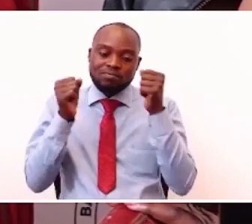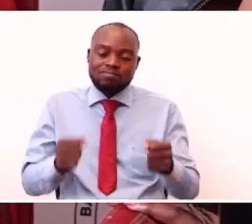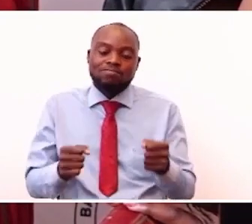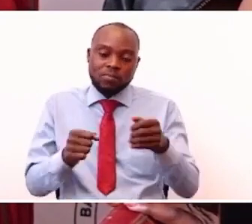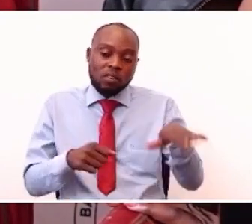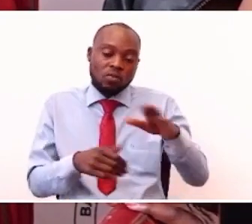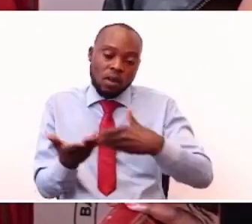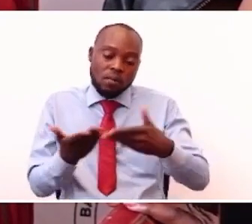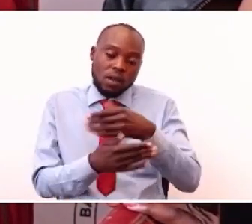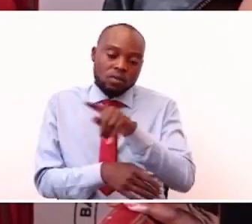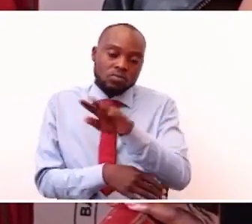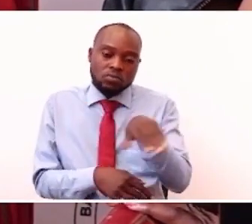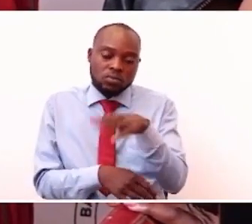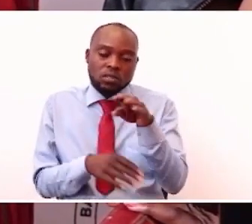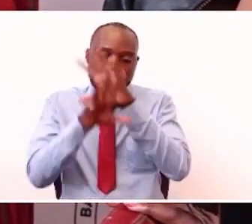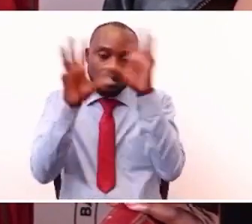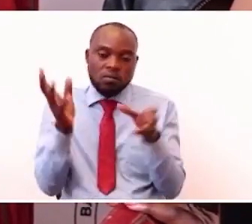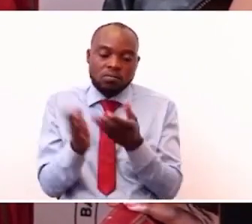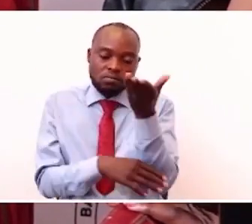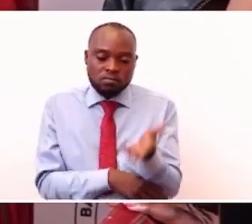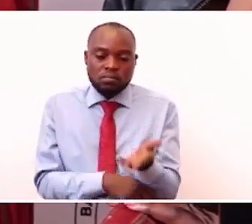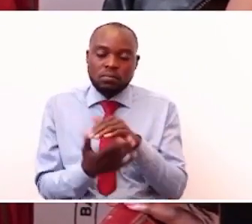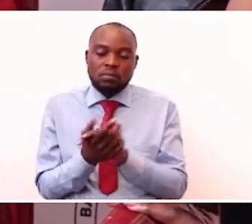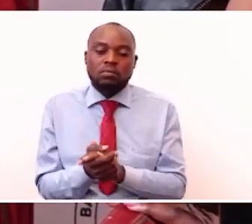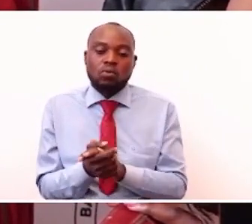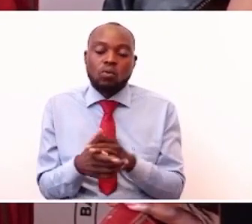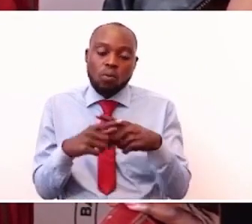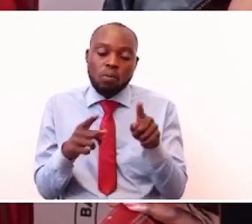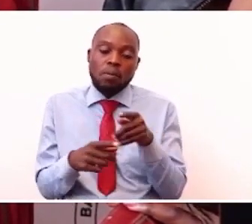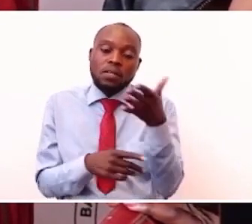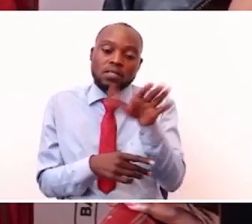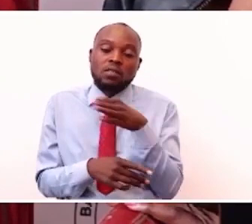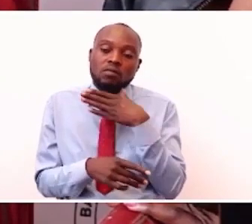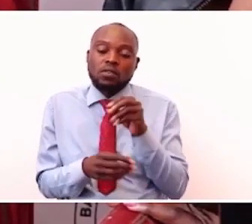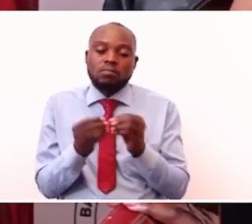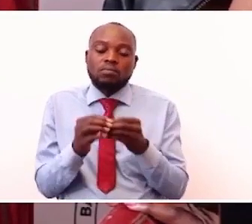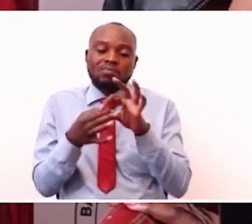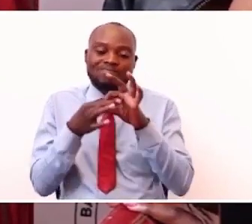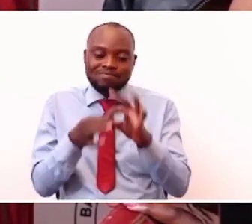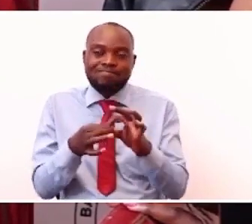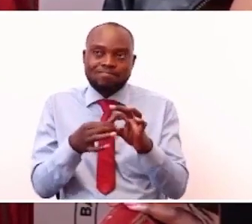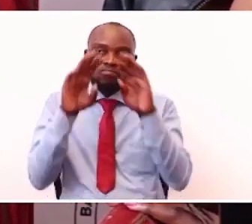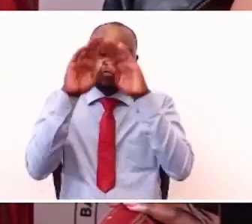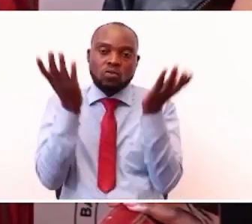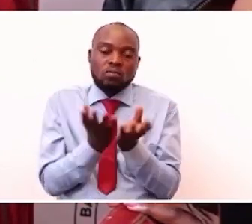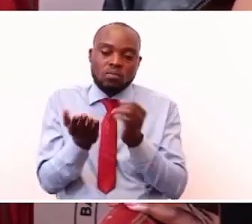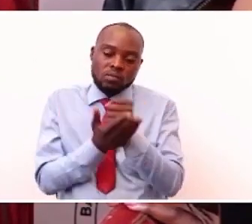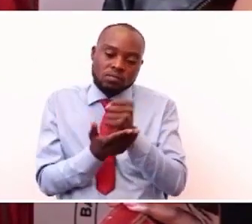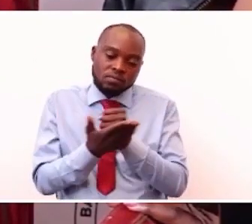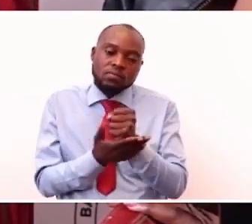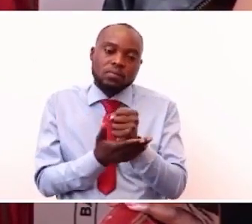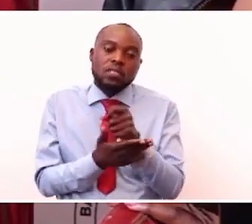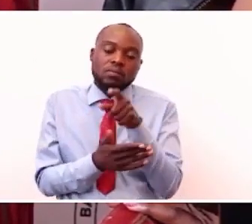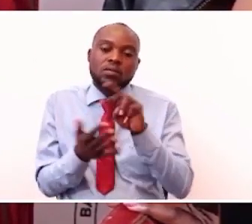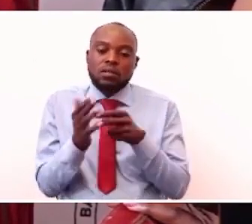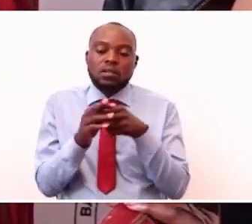initiatives in the continent, they somehow must be connected to the global financial system. And what does that mean? That